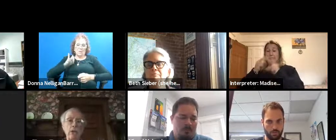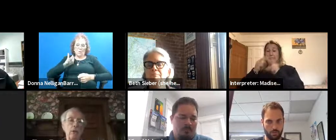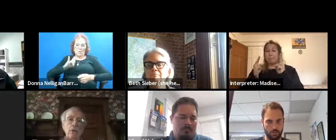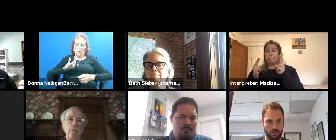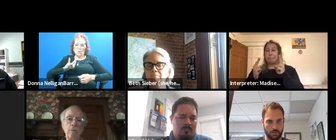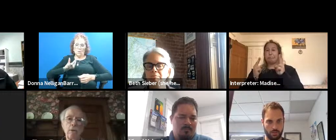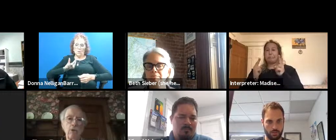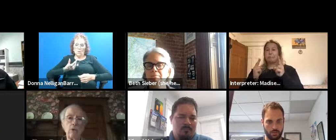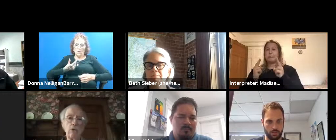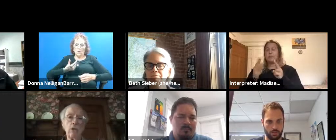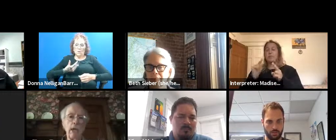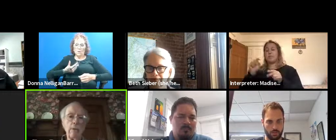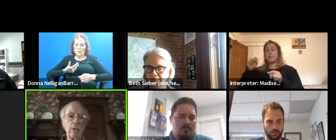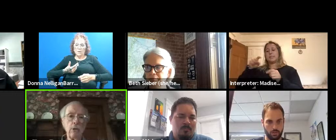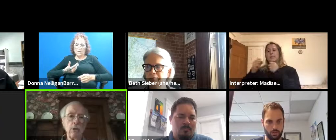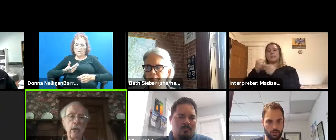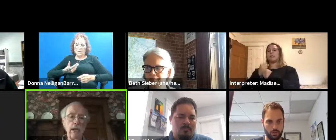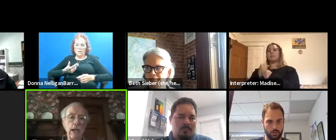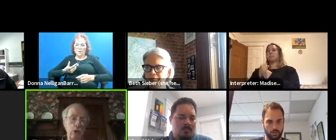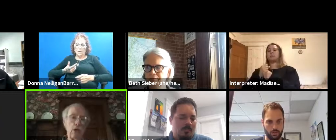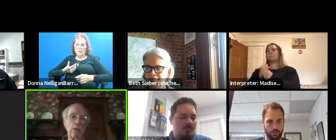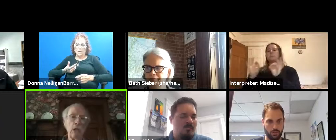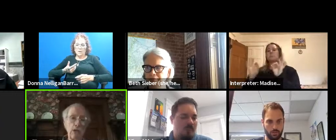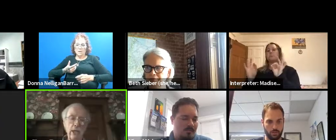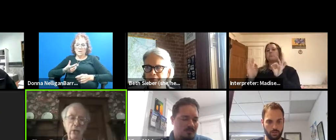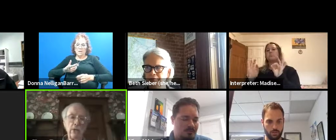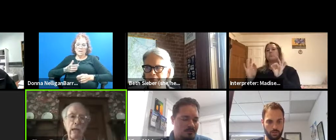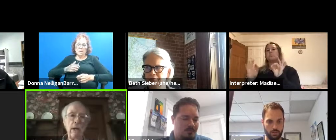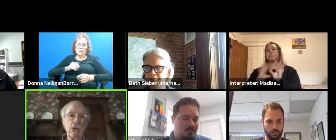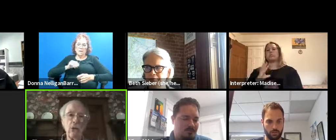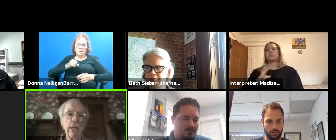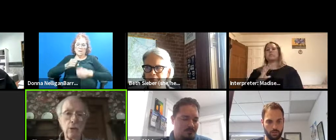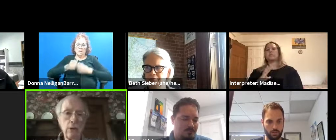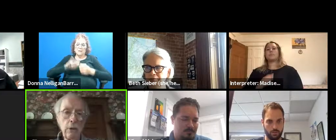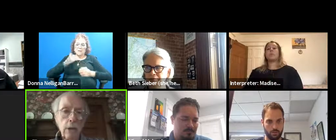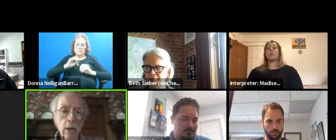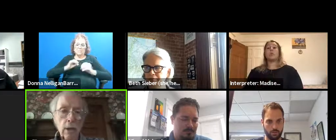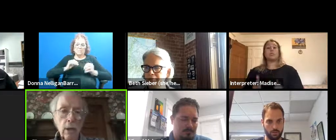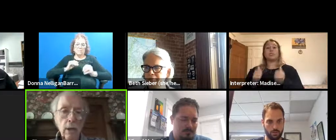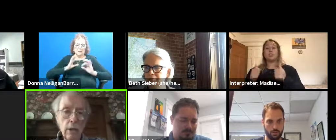Mm-hmm. This year, there's no such time crunch. And it's good because the census came out so